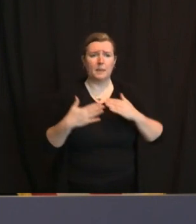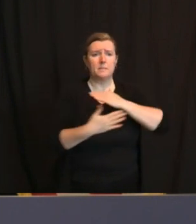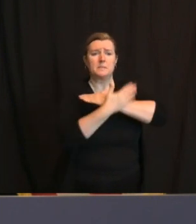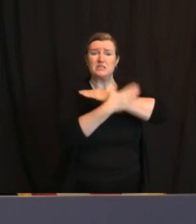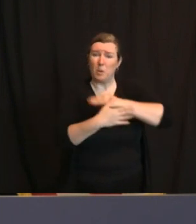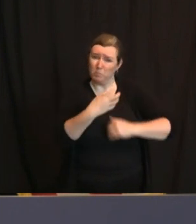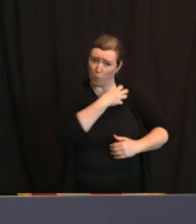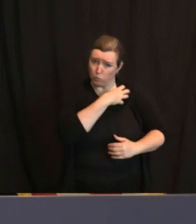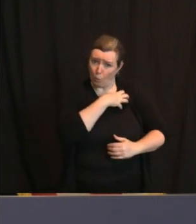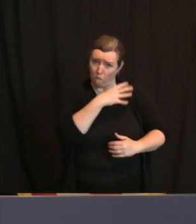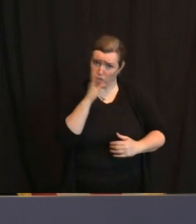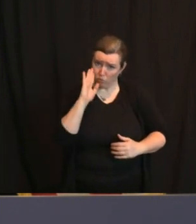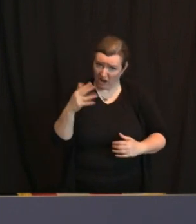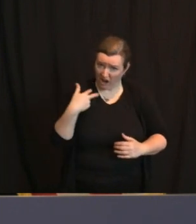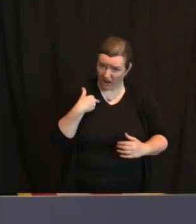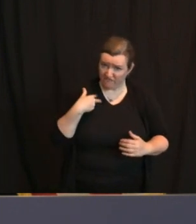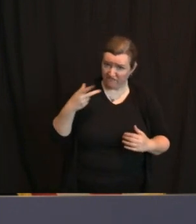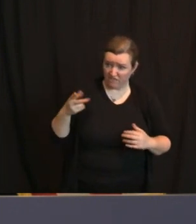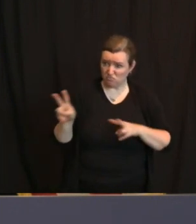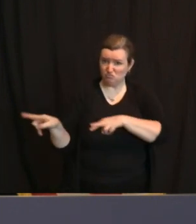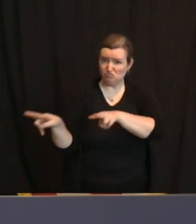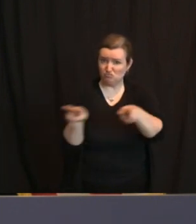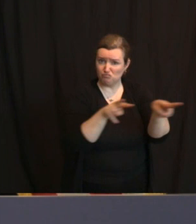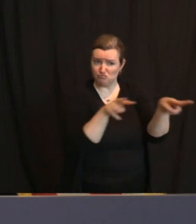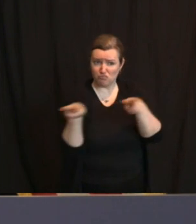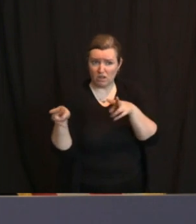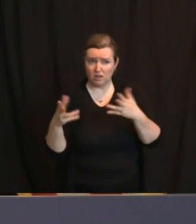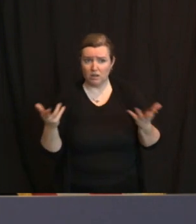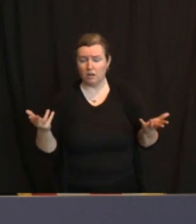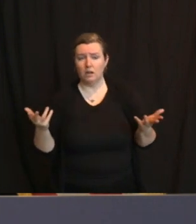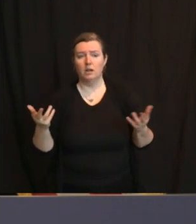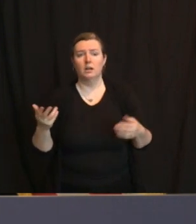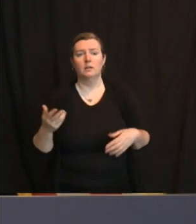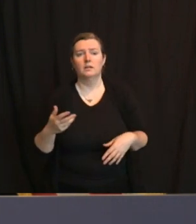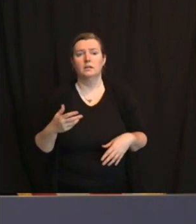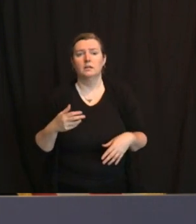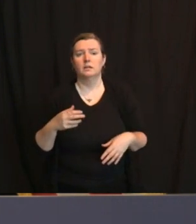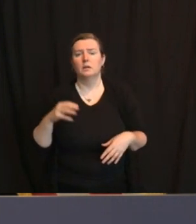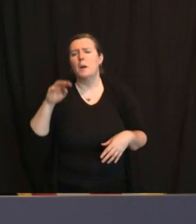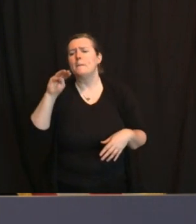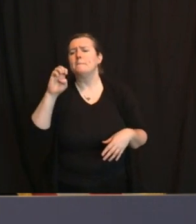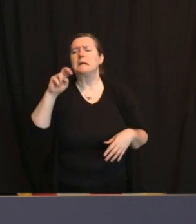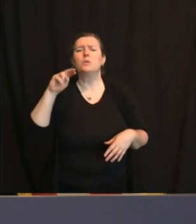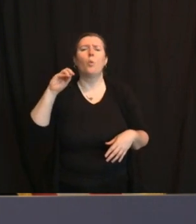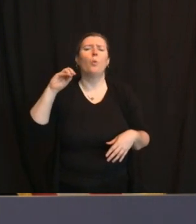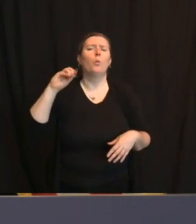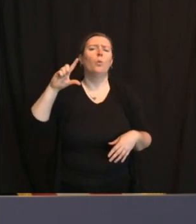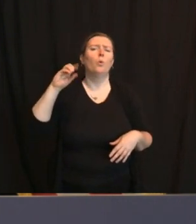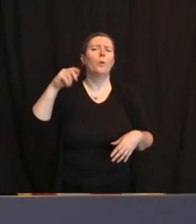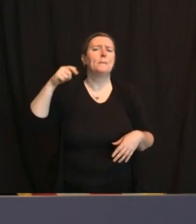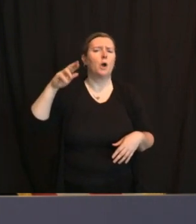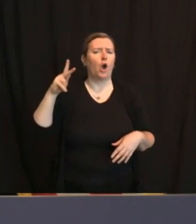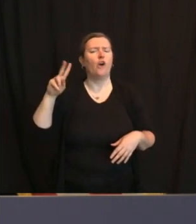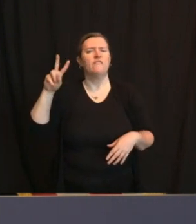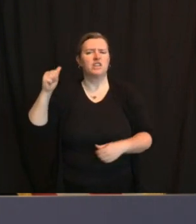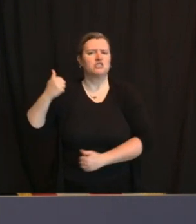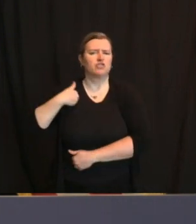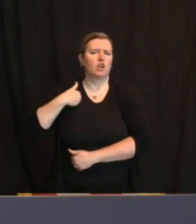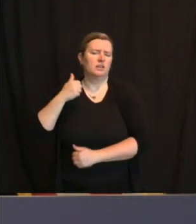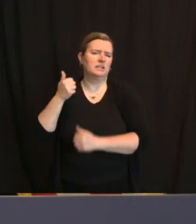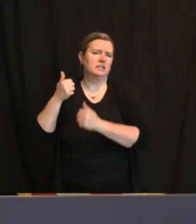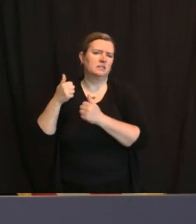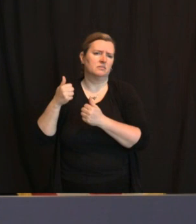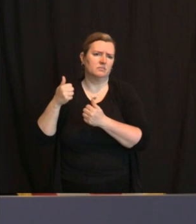look? There was a nurse's aide at the Menlo Park facility who died. She's the second of the frontline staff there who